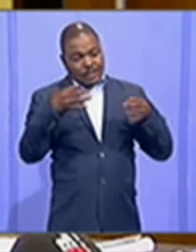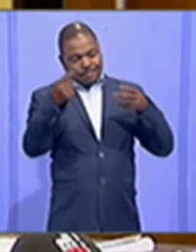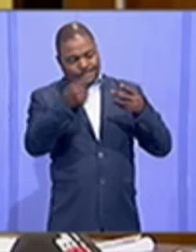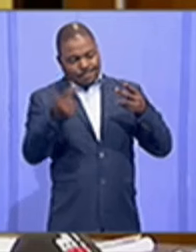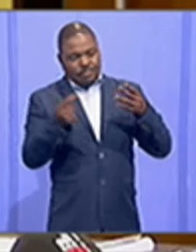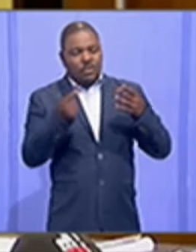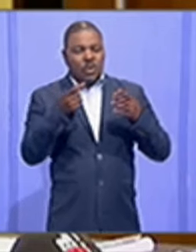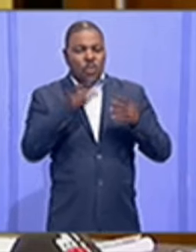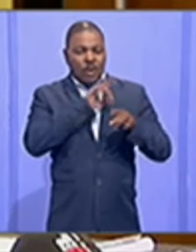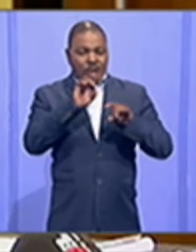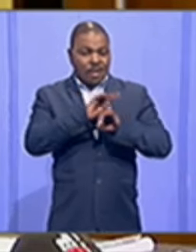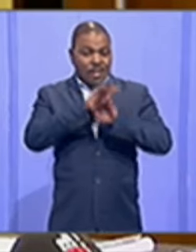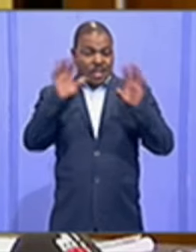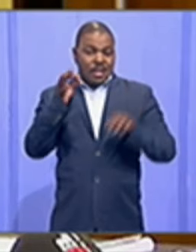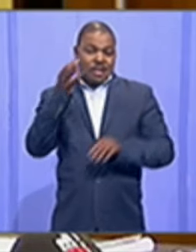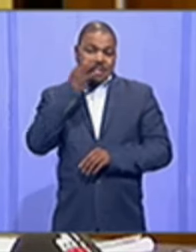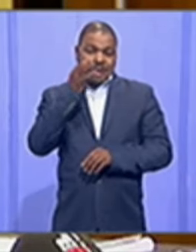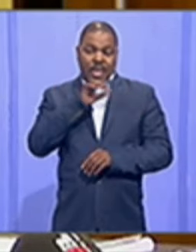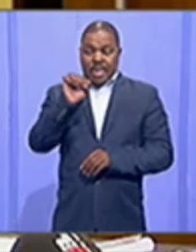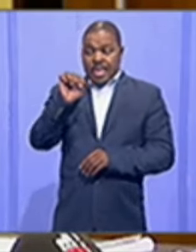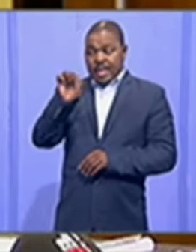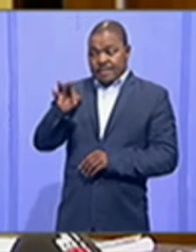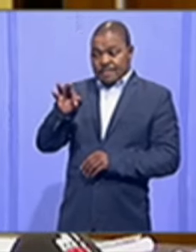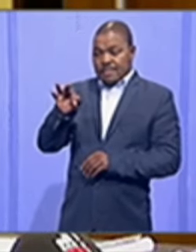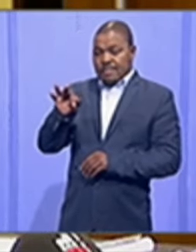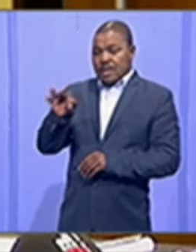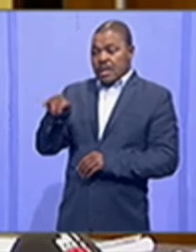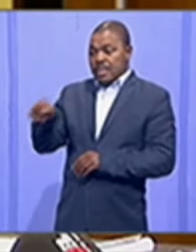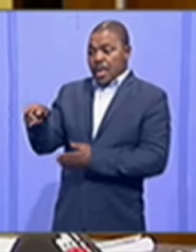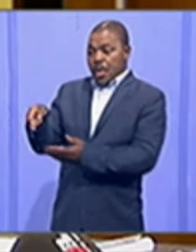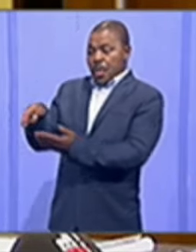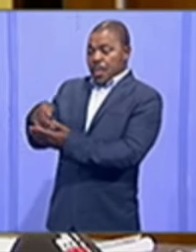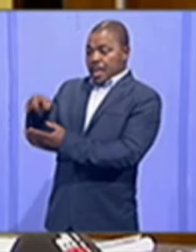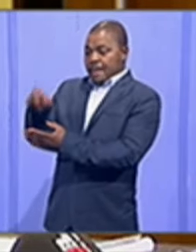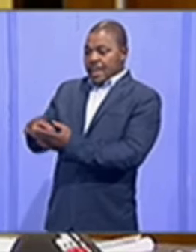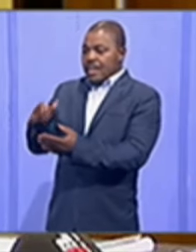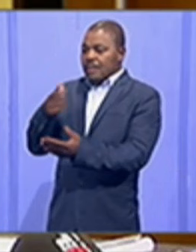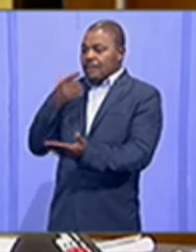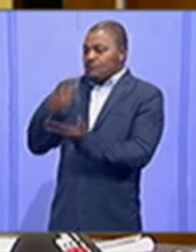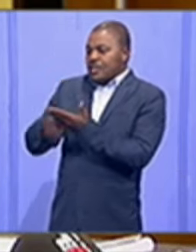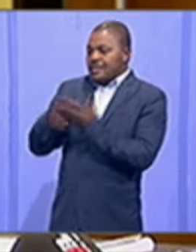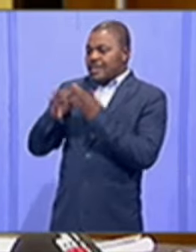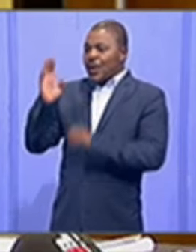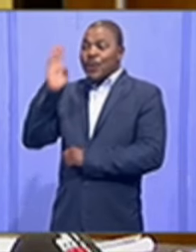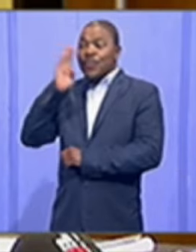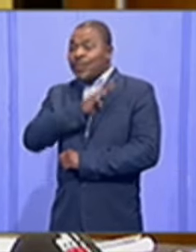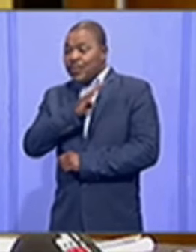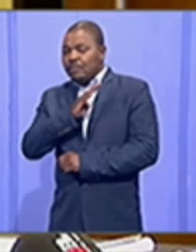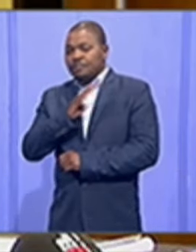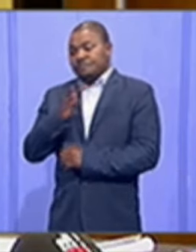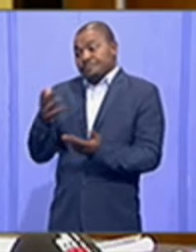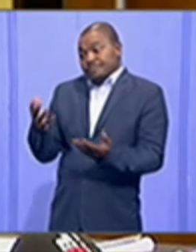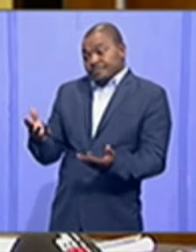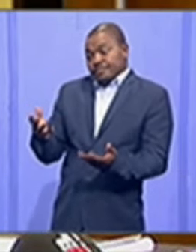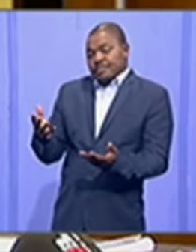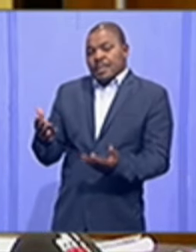that it is only when the absence lacks proper justification that there might be